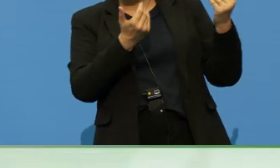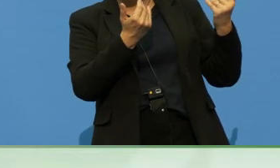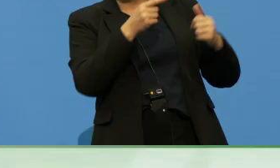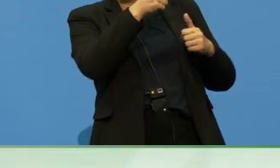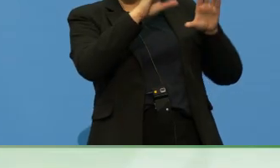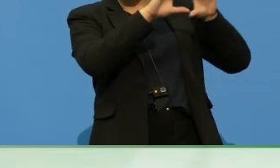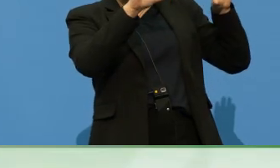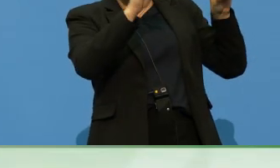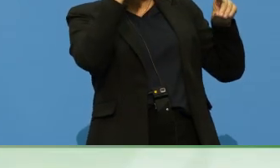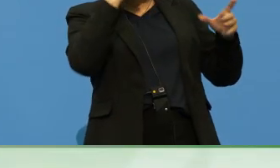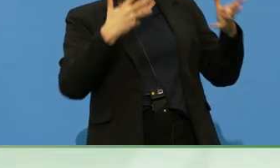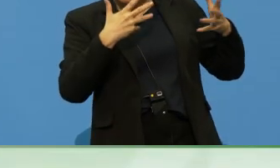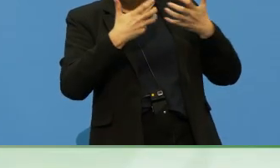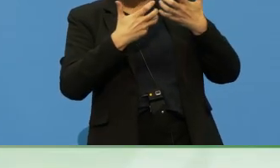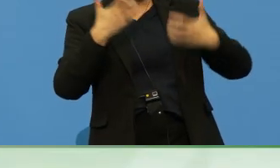know.